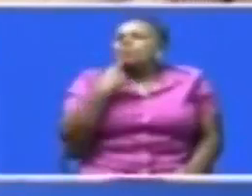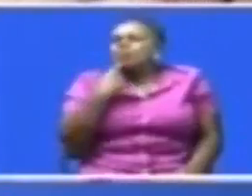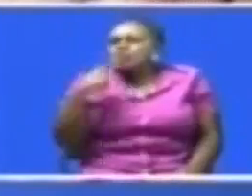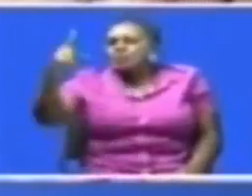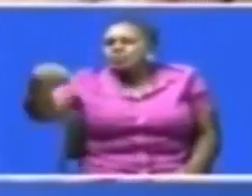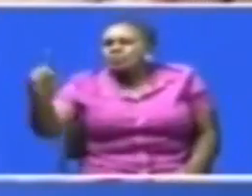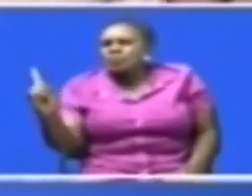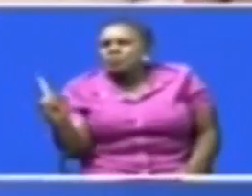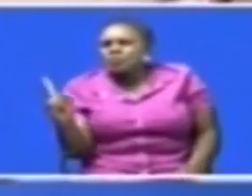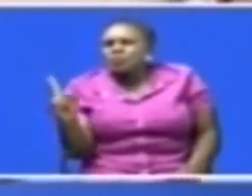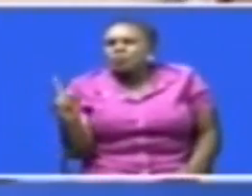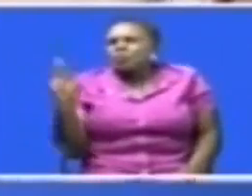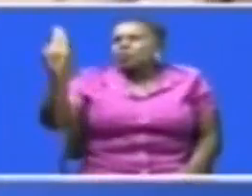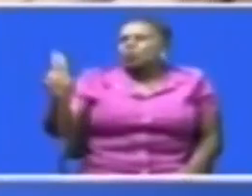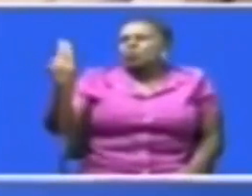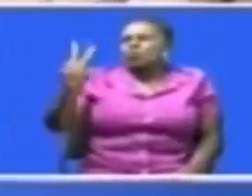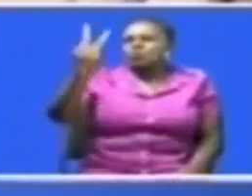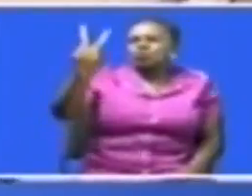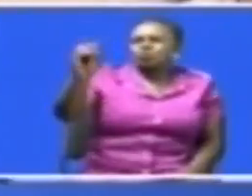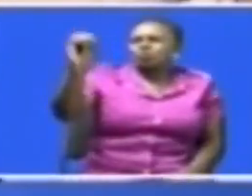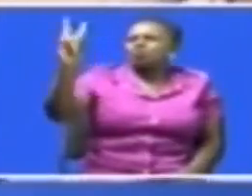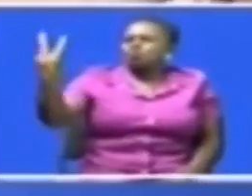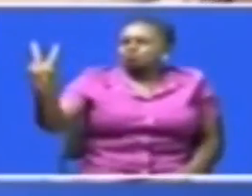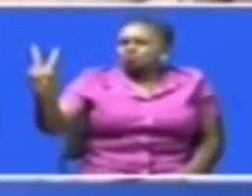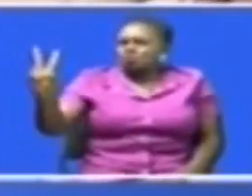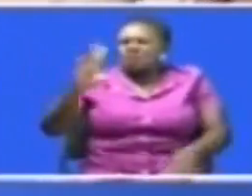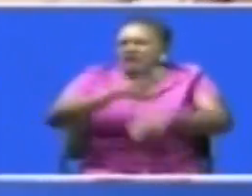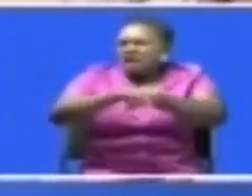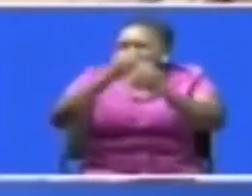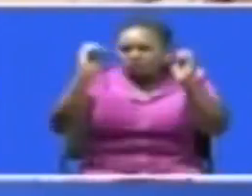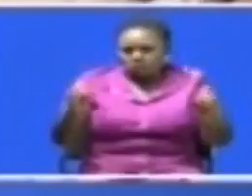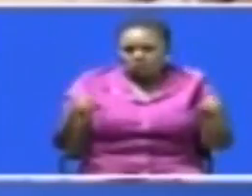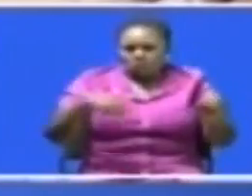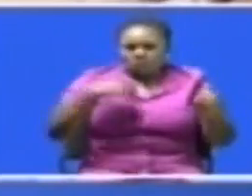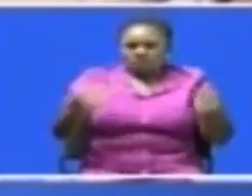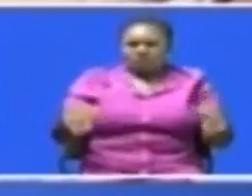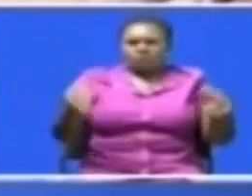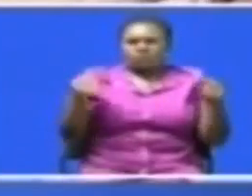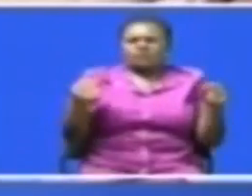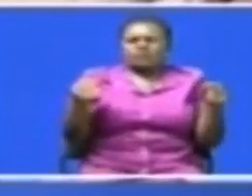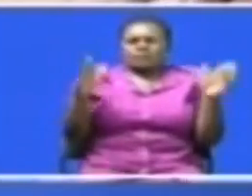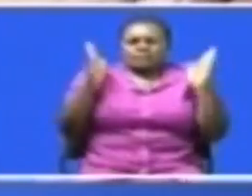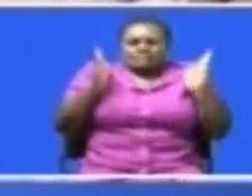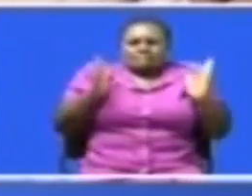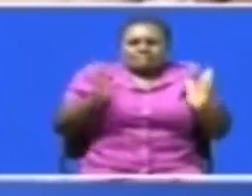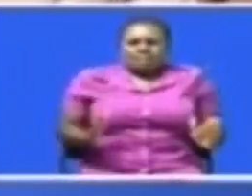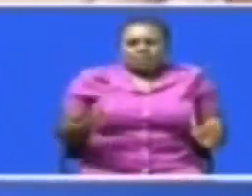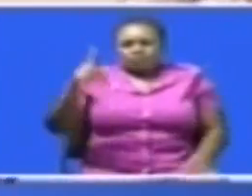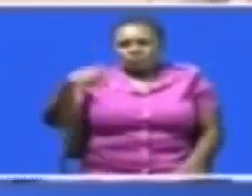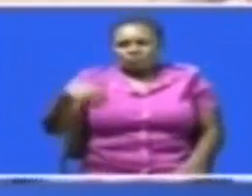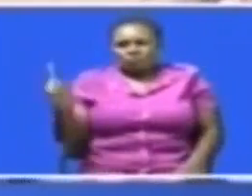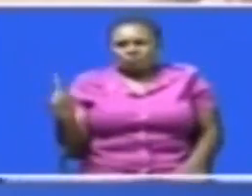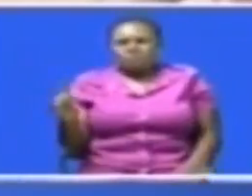endorsed Uhuru 2002. What happened? He didn't get. So we are waiting for the person that is going to endorse, and